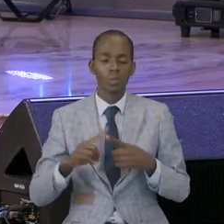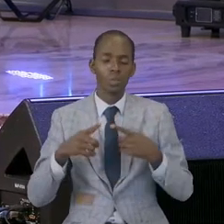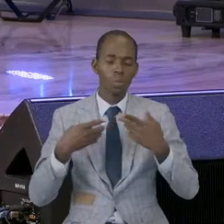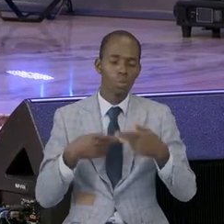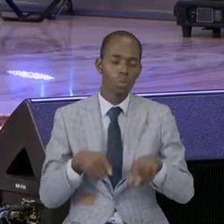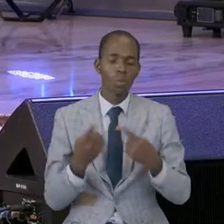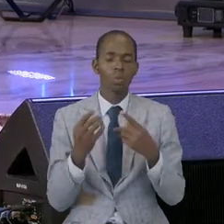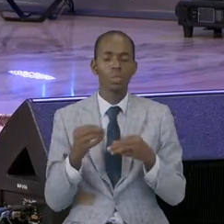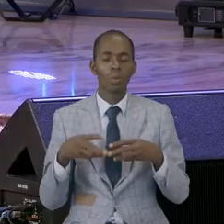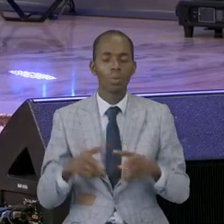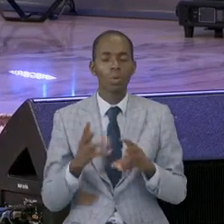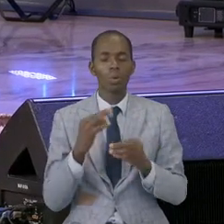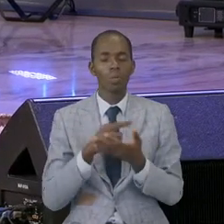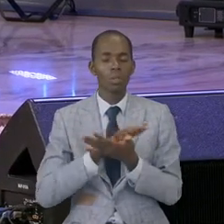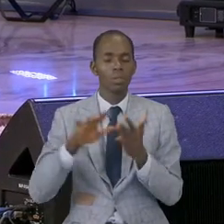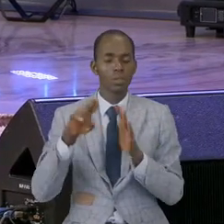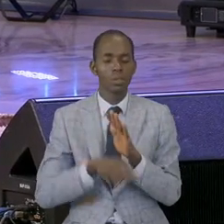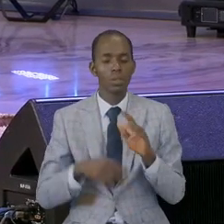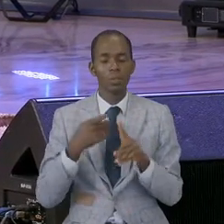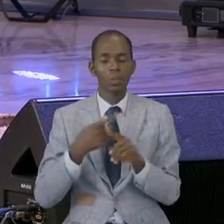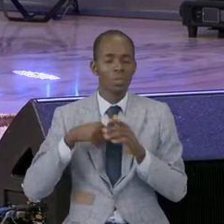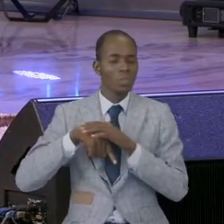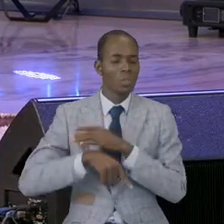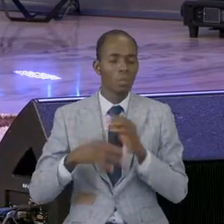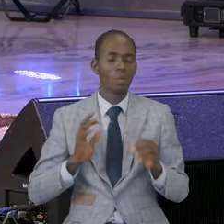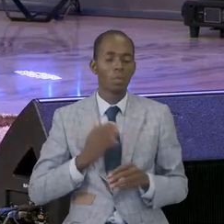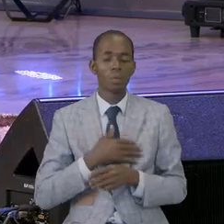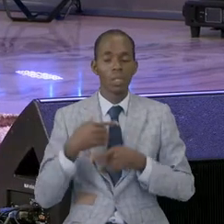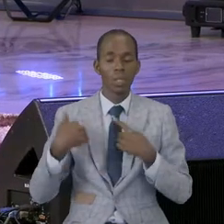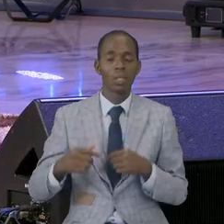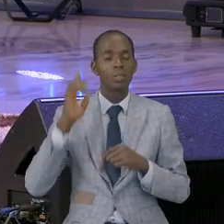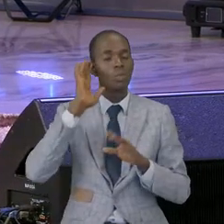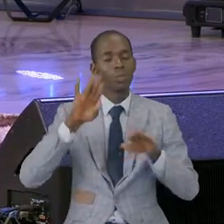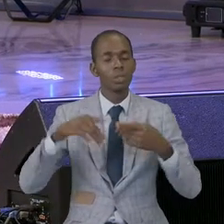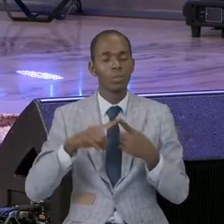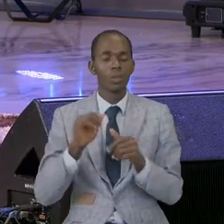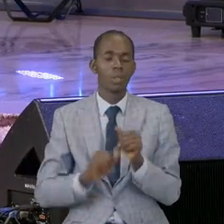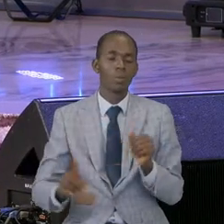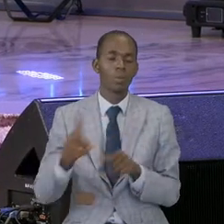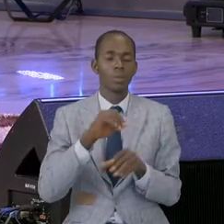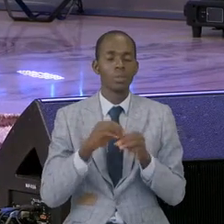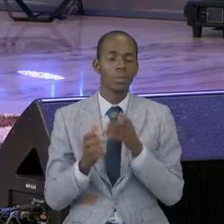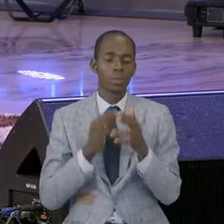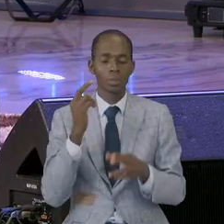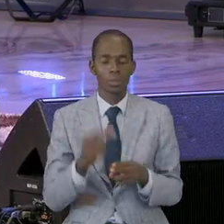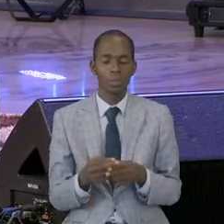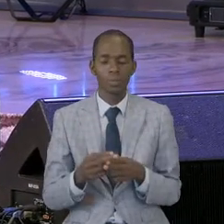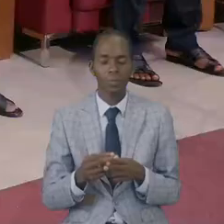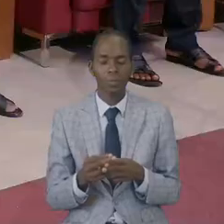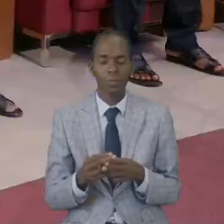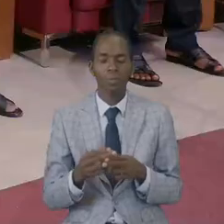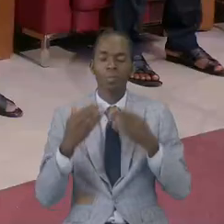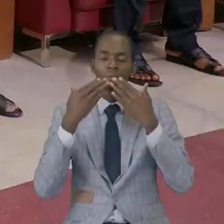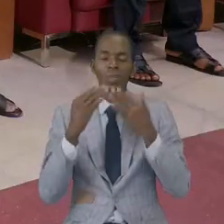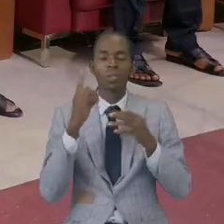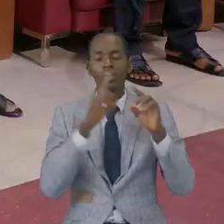of righteousness from the depths of our heart, you grant to everyone in Jesus' name.